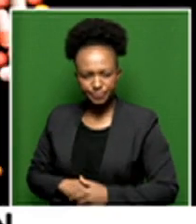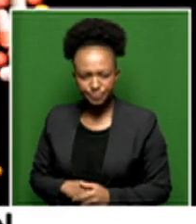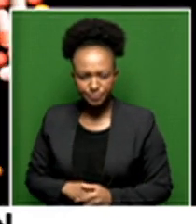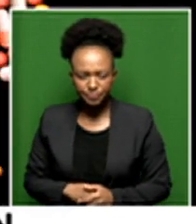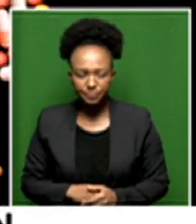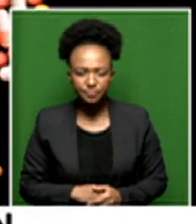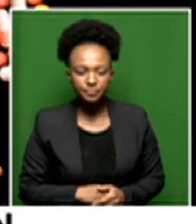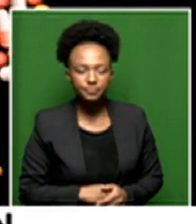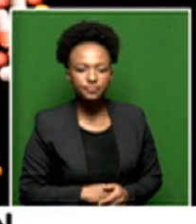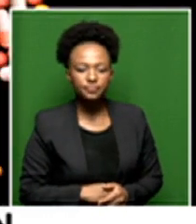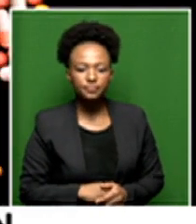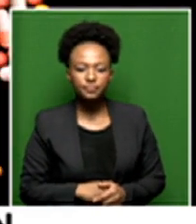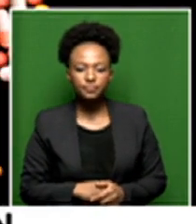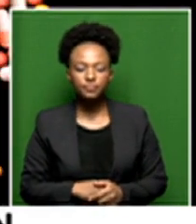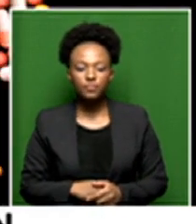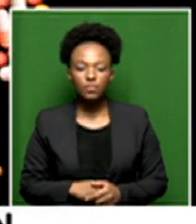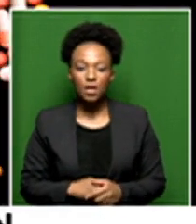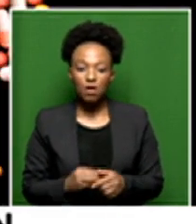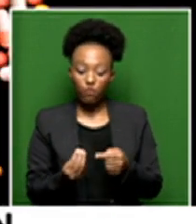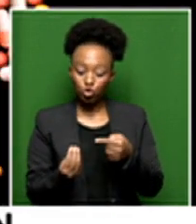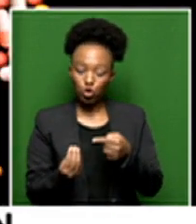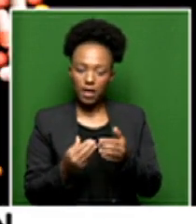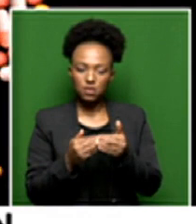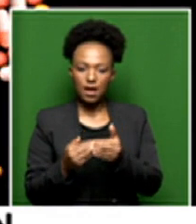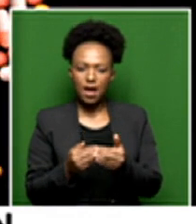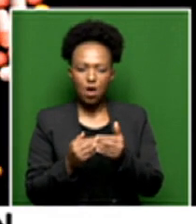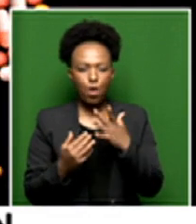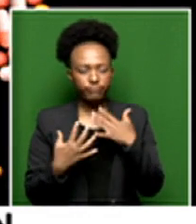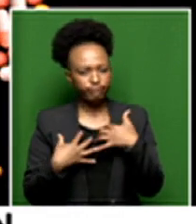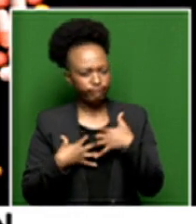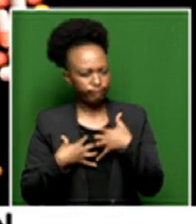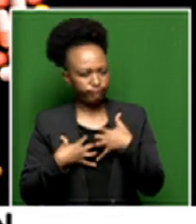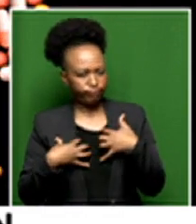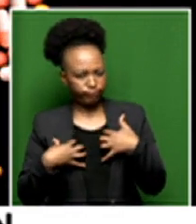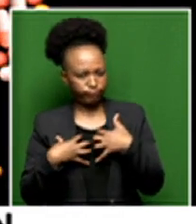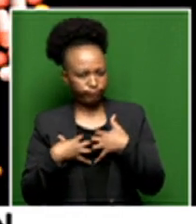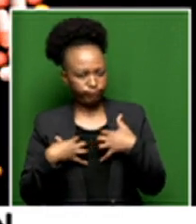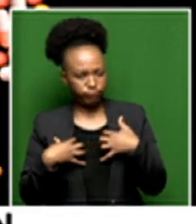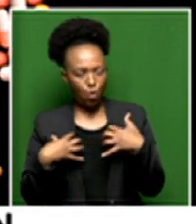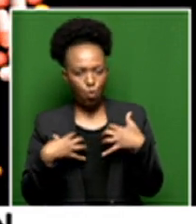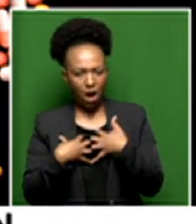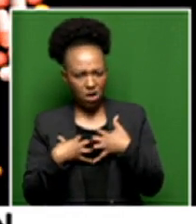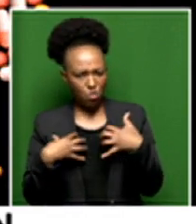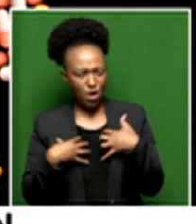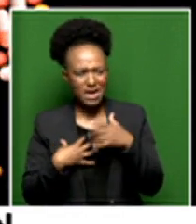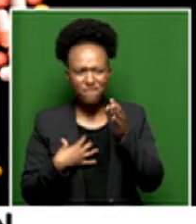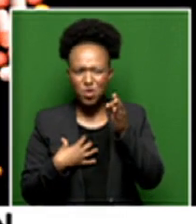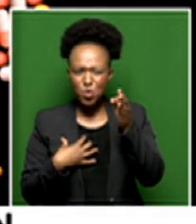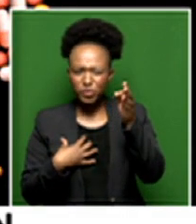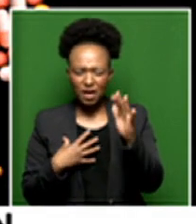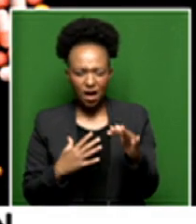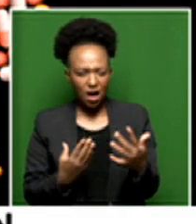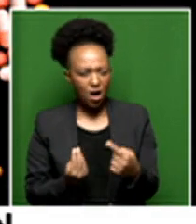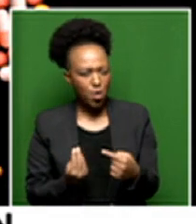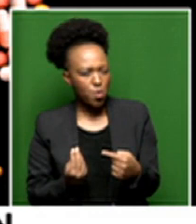so raising an atypical child is loaded with stress. I think there's a lot of worry about the future. There's a lot of struggle in